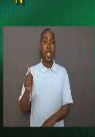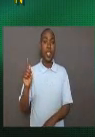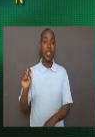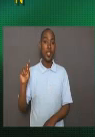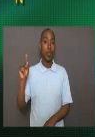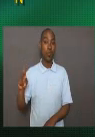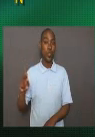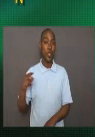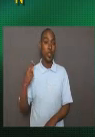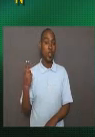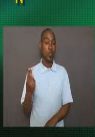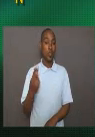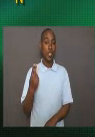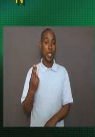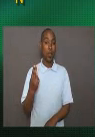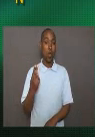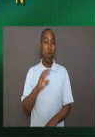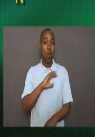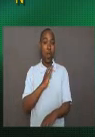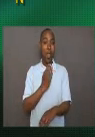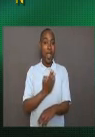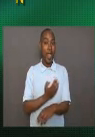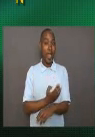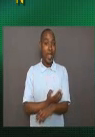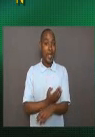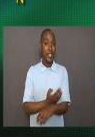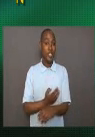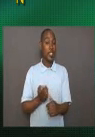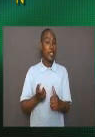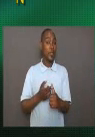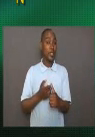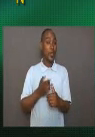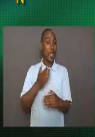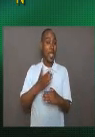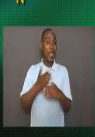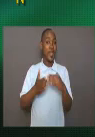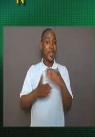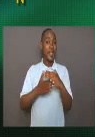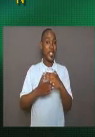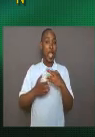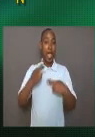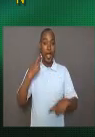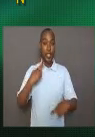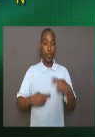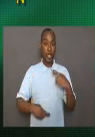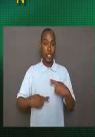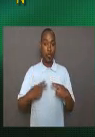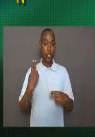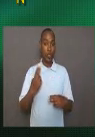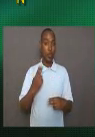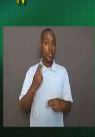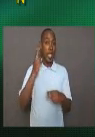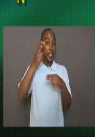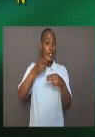ATP is used to provide energy for the first stage of respiration